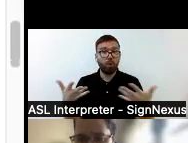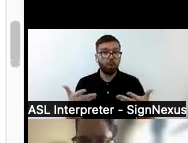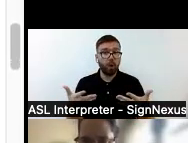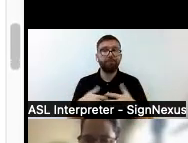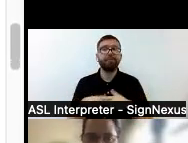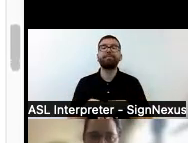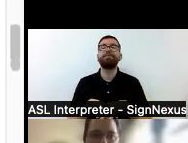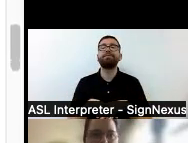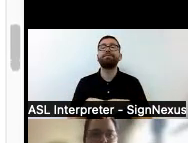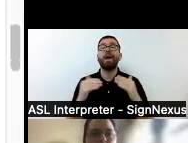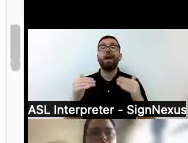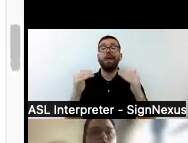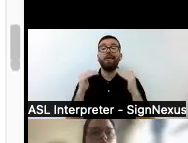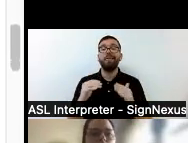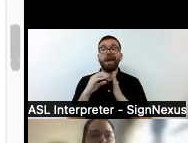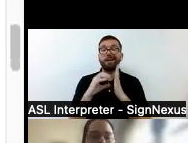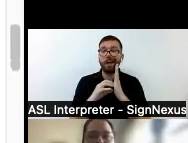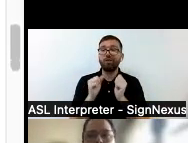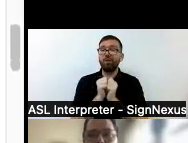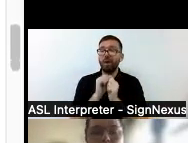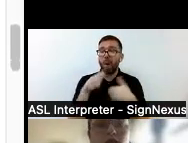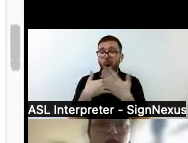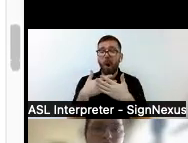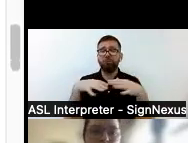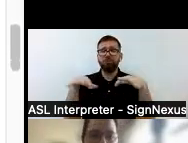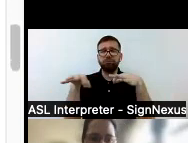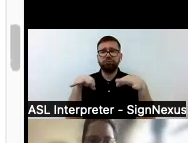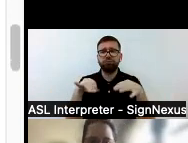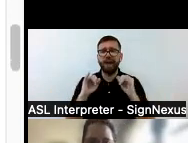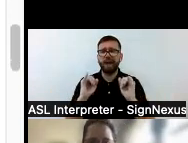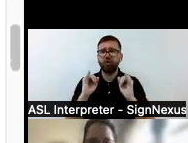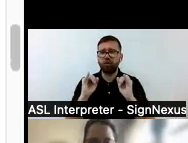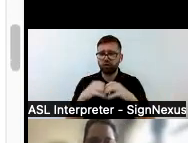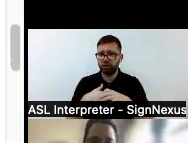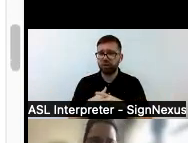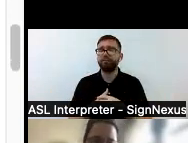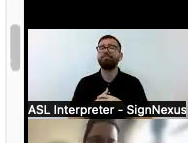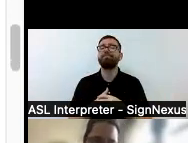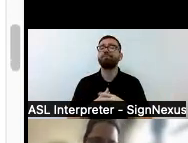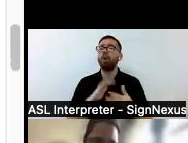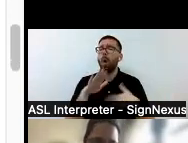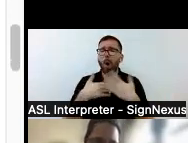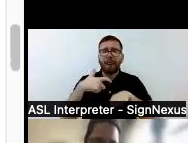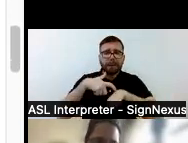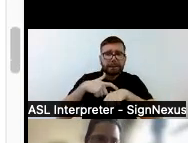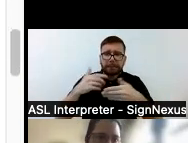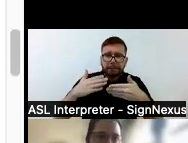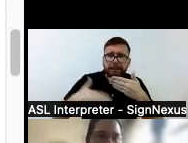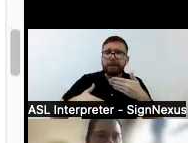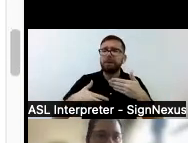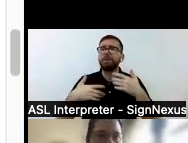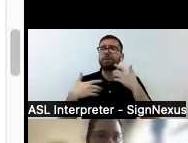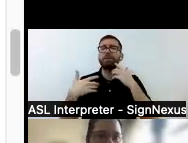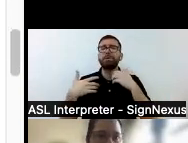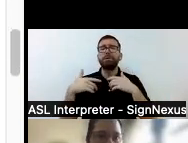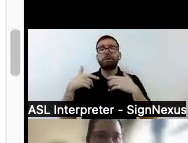there's a section with instructions, which includes deadlines, includes that this may take 2 to 3 hours,